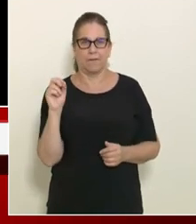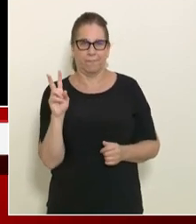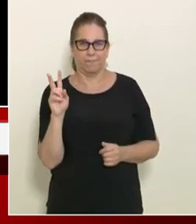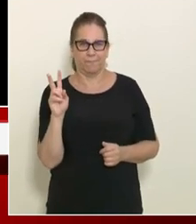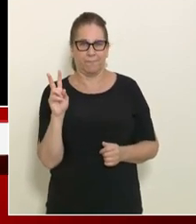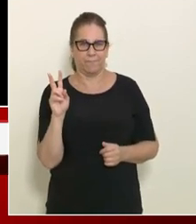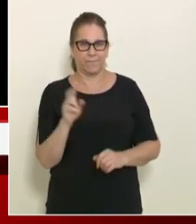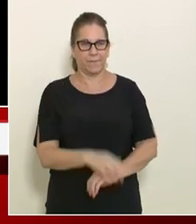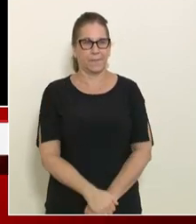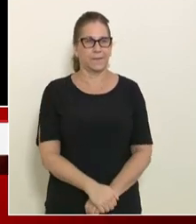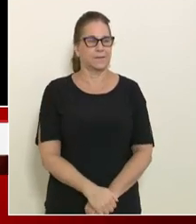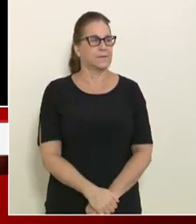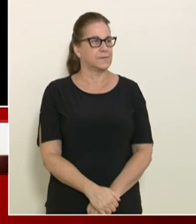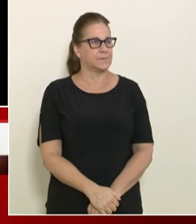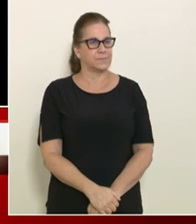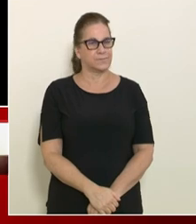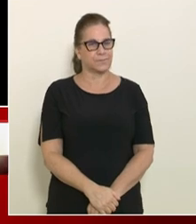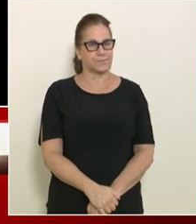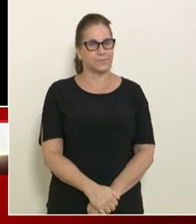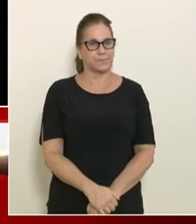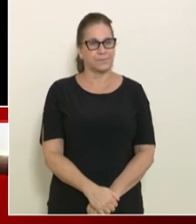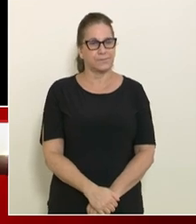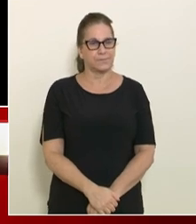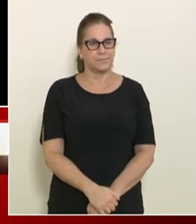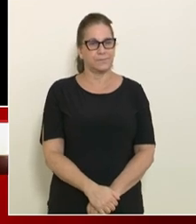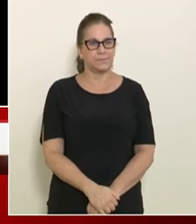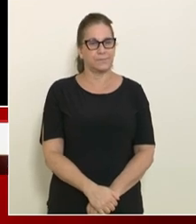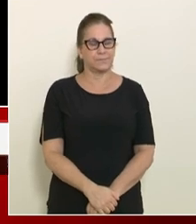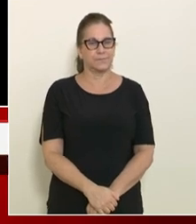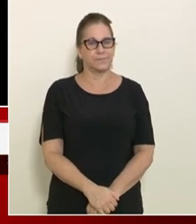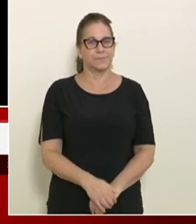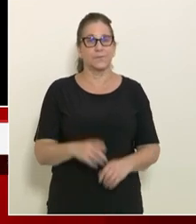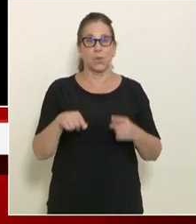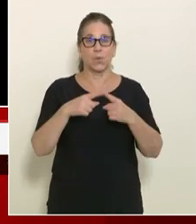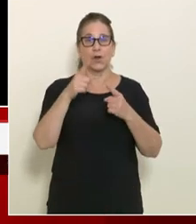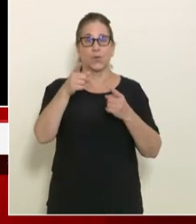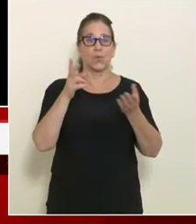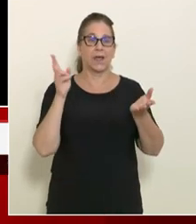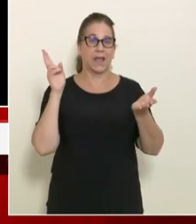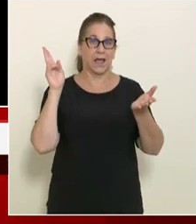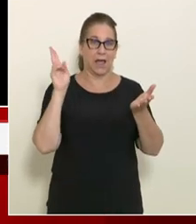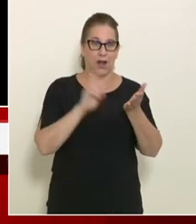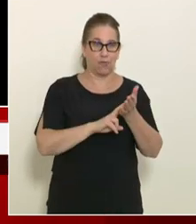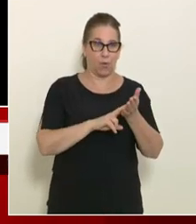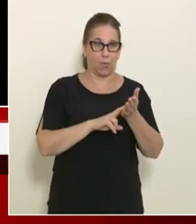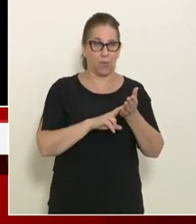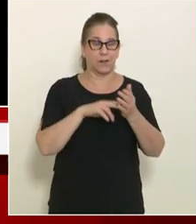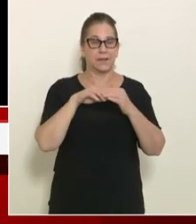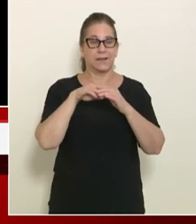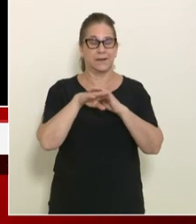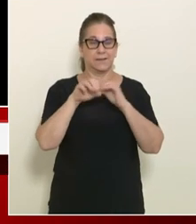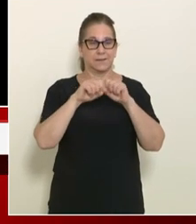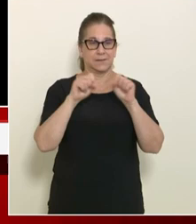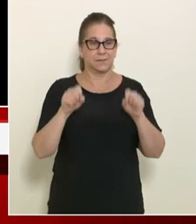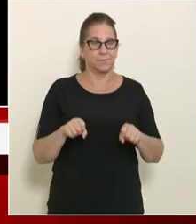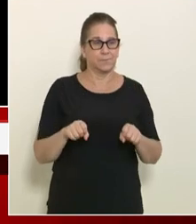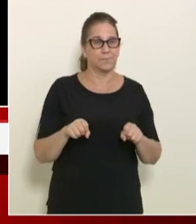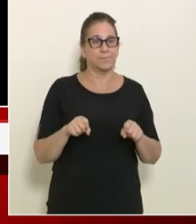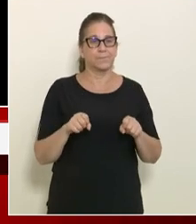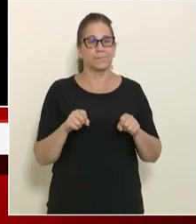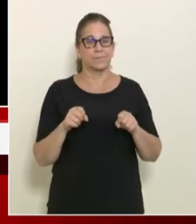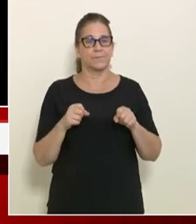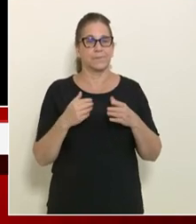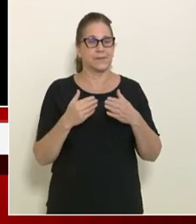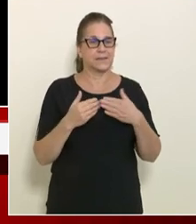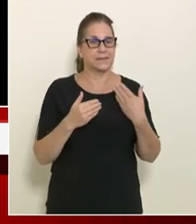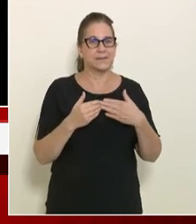enroll.dcps.dc.gov. Once families have completed the enrollment process, if there's a need for a device or if the need for